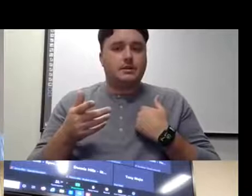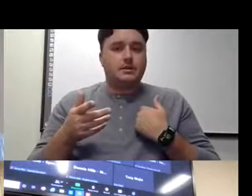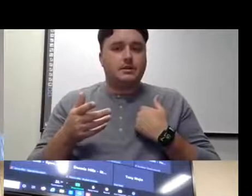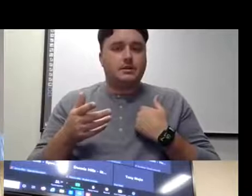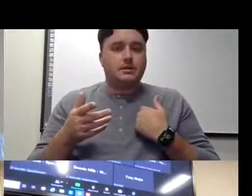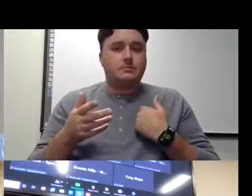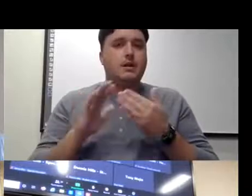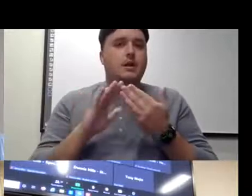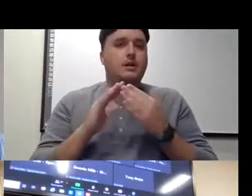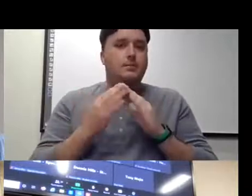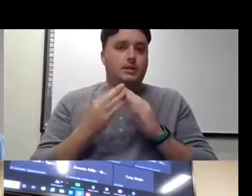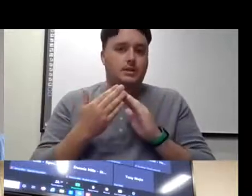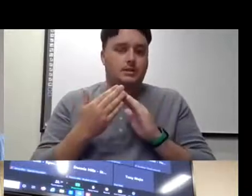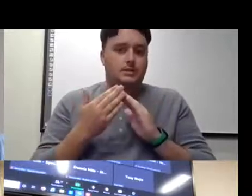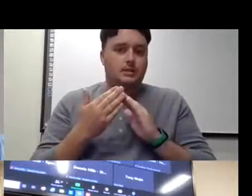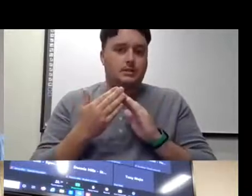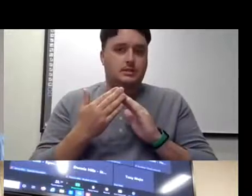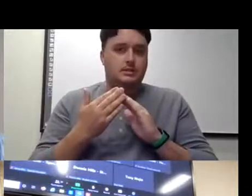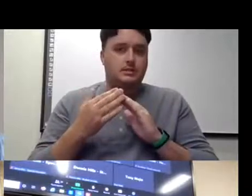a community that